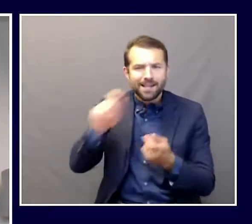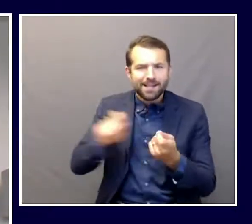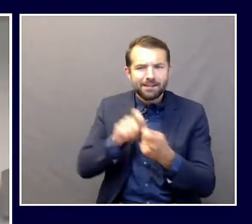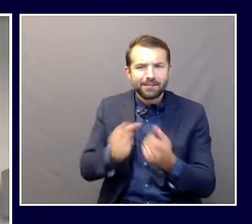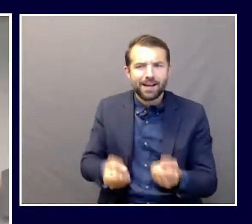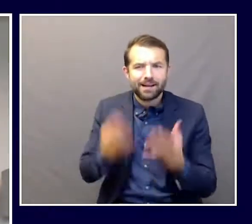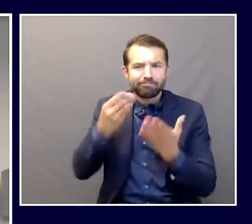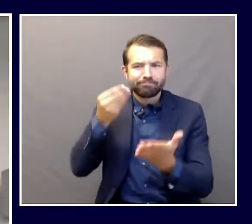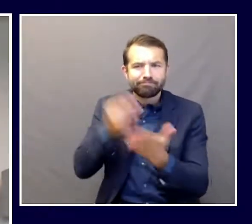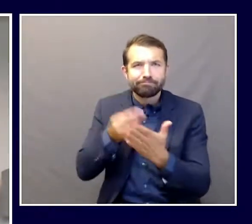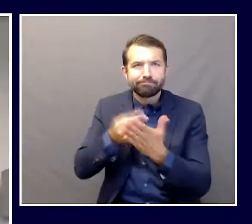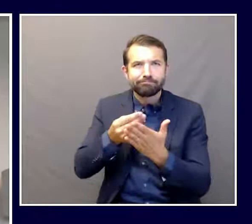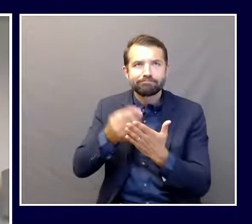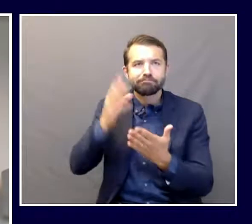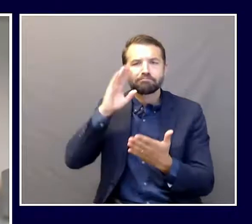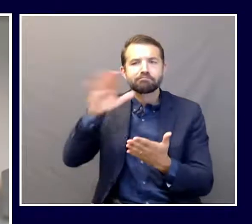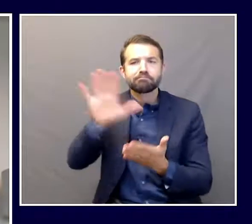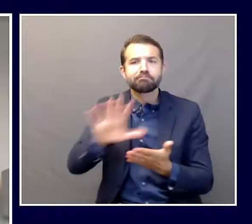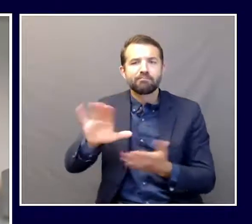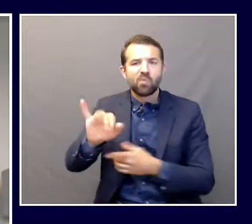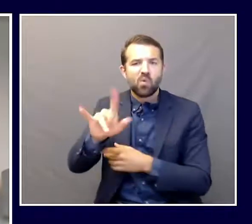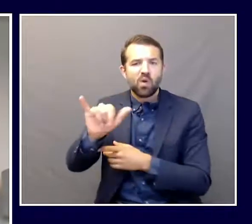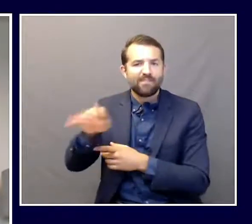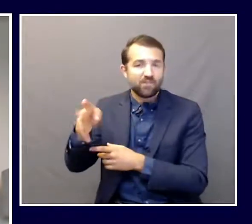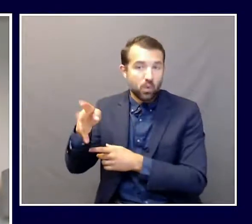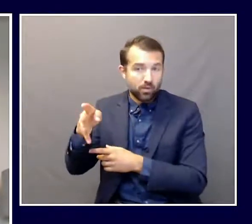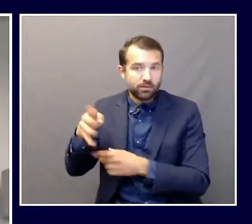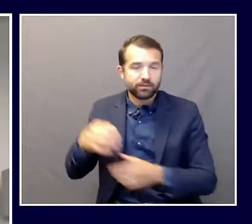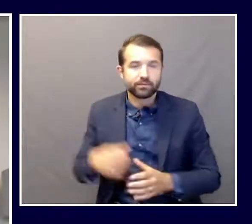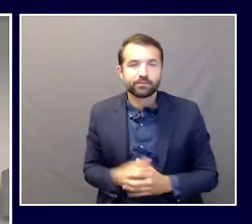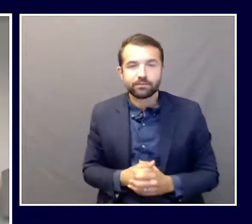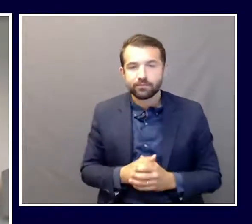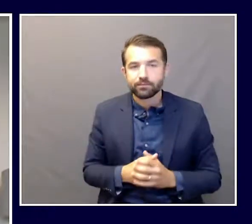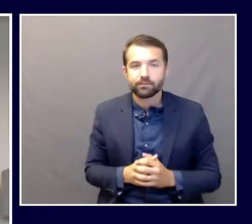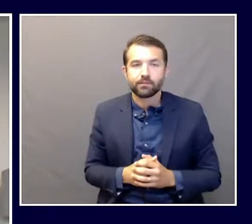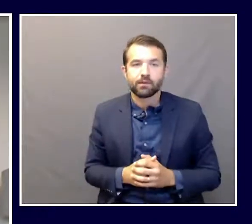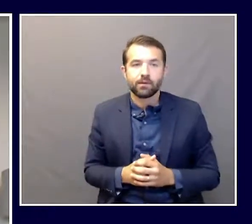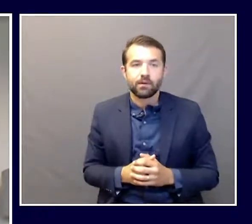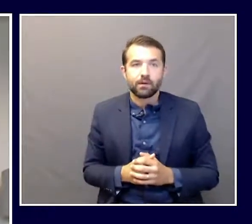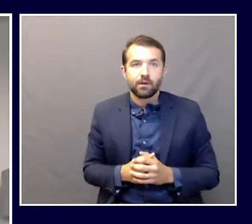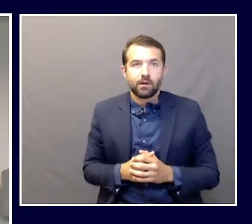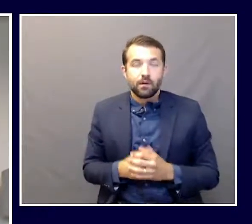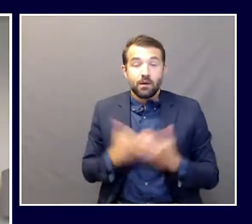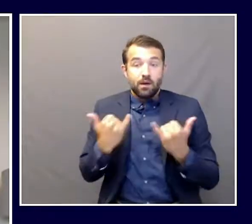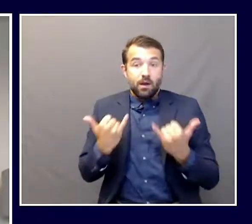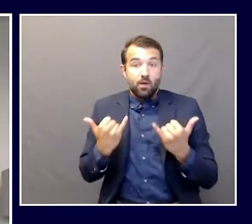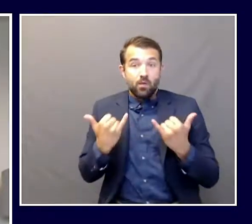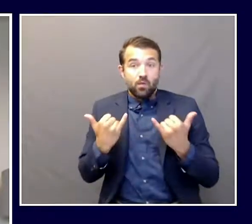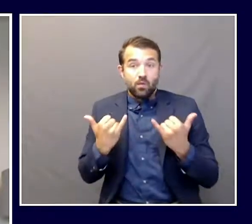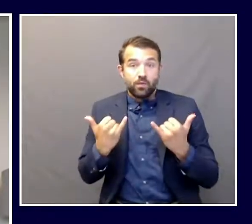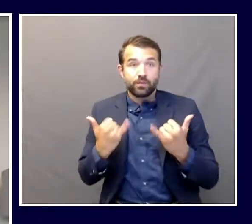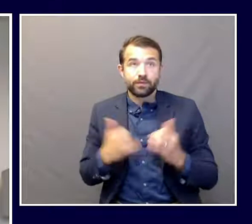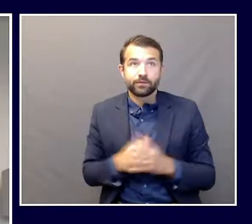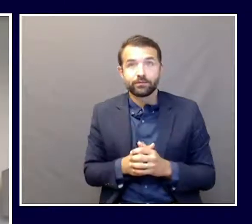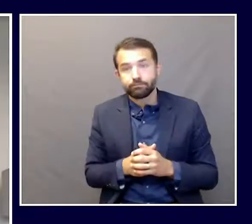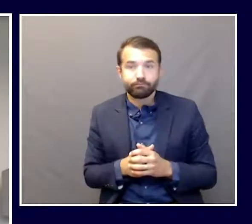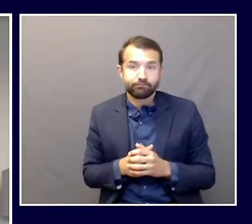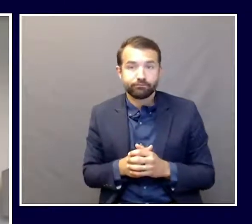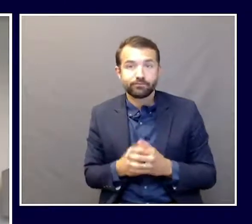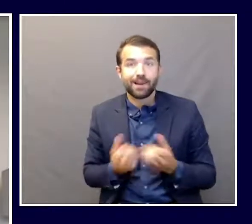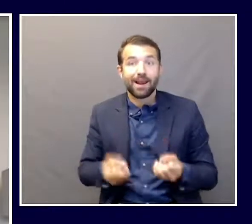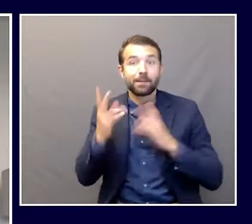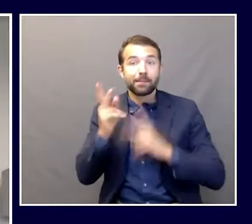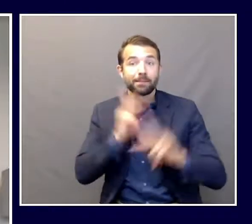stage, Chris, where it's not so much about the number of people we vaccinate every day, although that